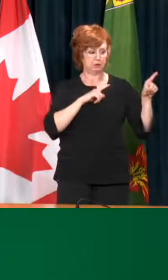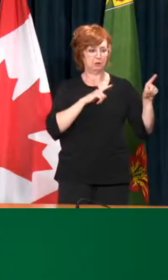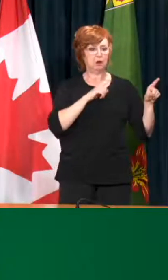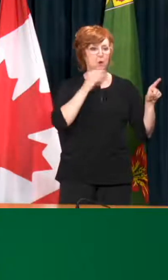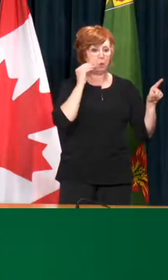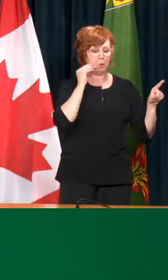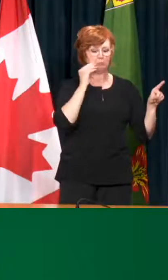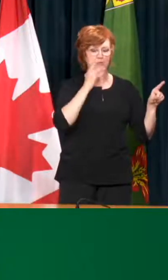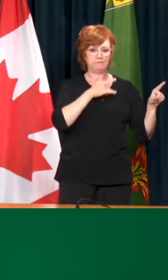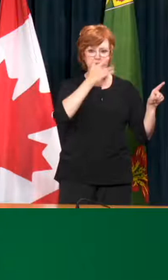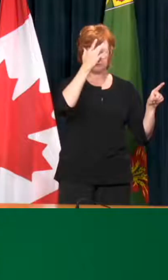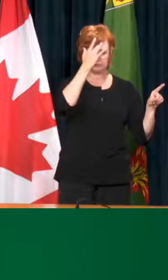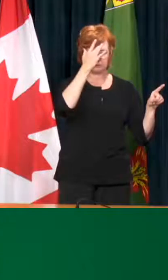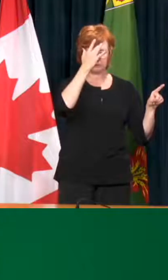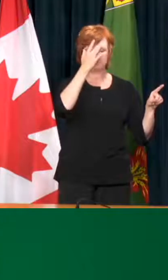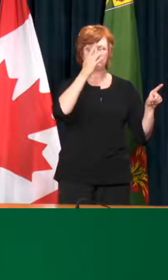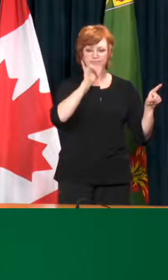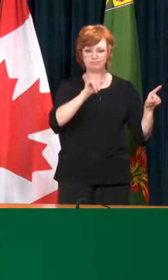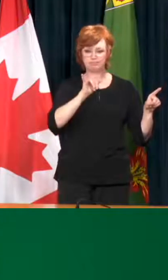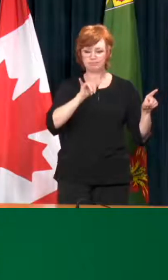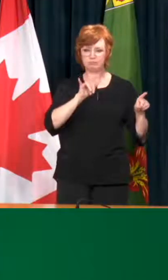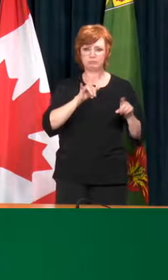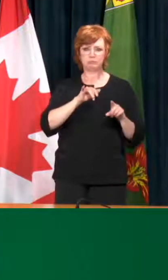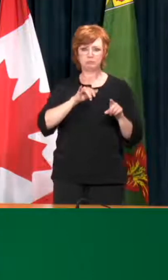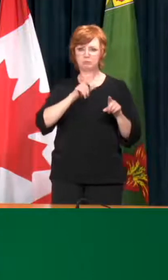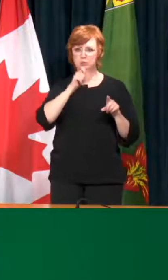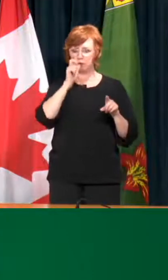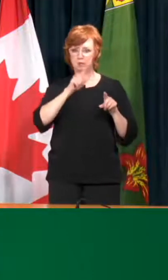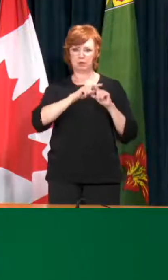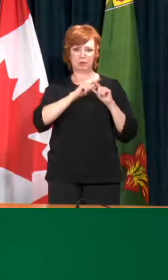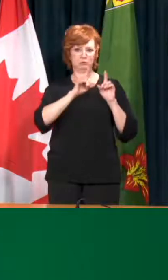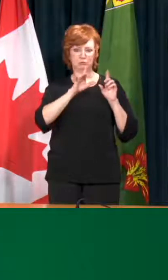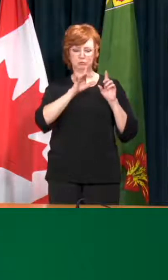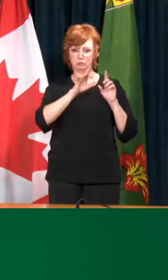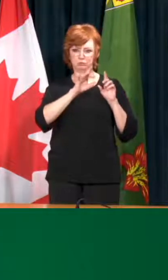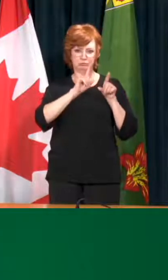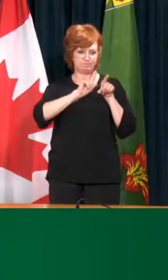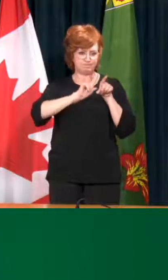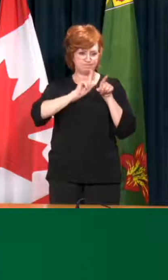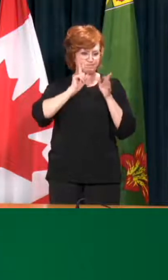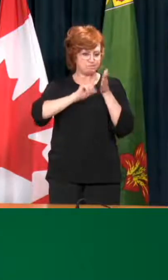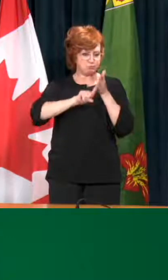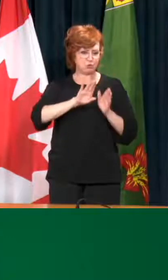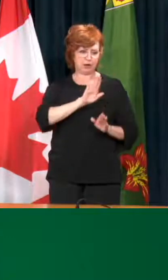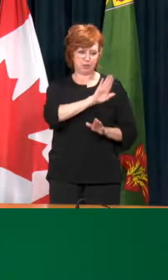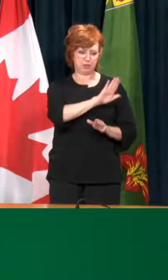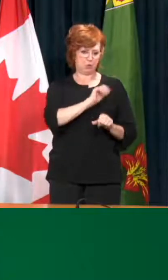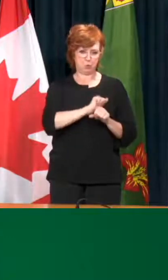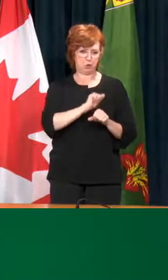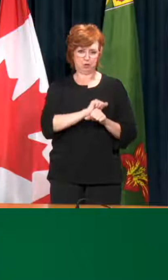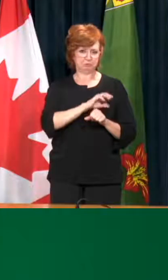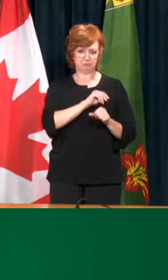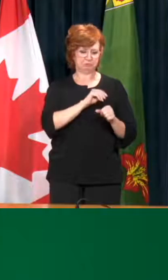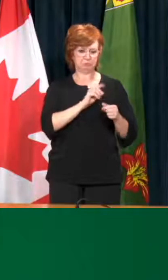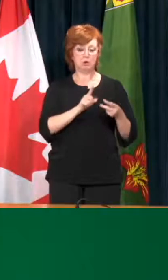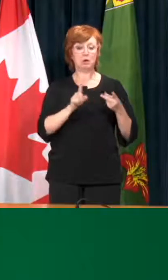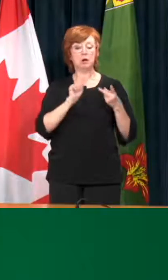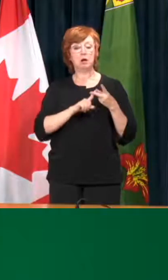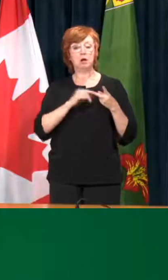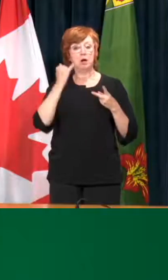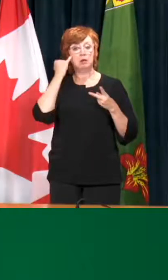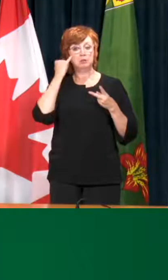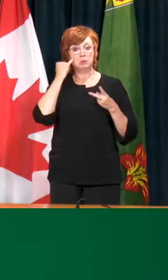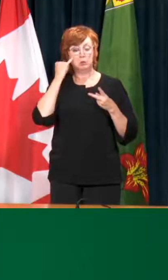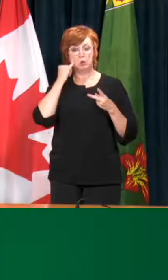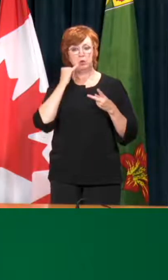symptomatic, there's no issue for any case contact investigation or follow up at the place of work. If someone was working in an area where there were just a